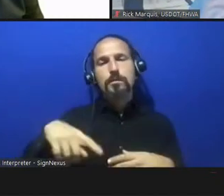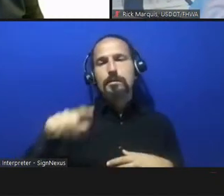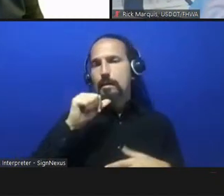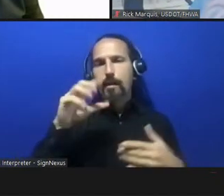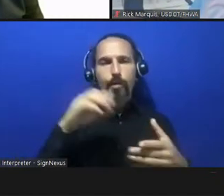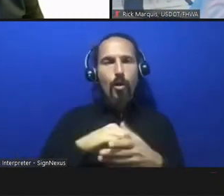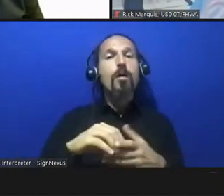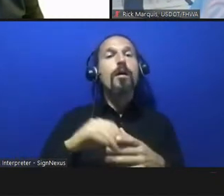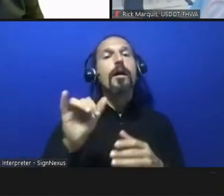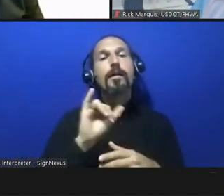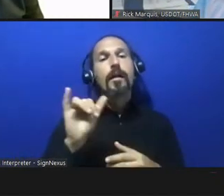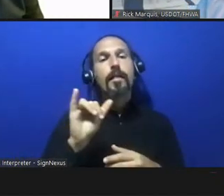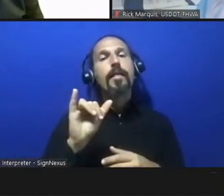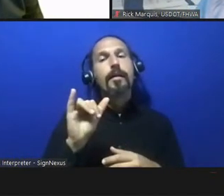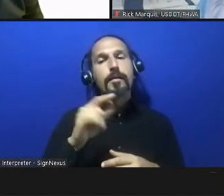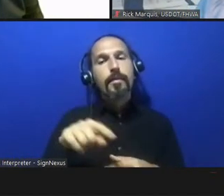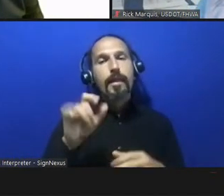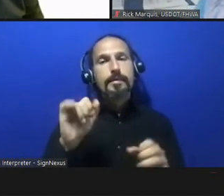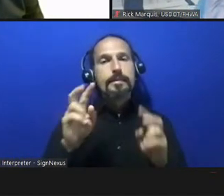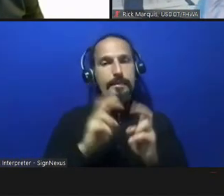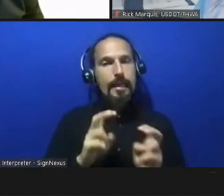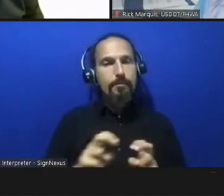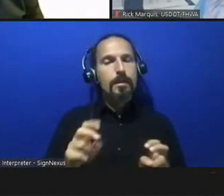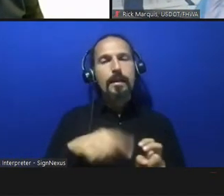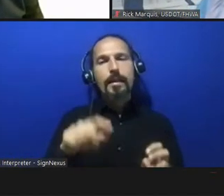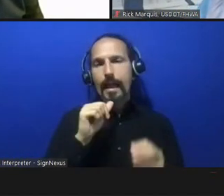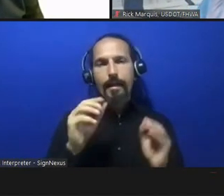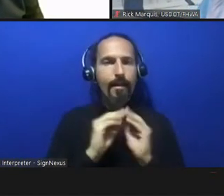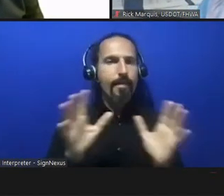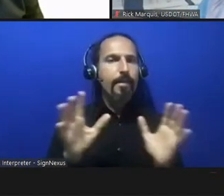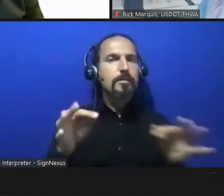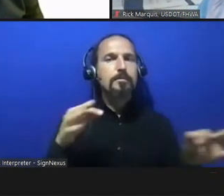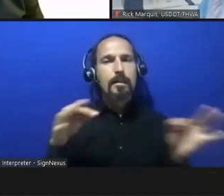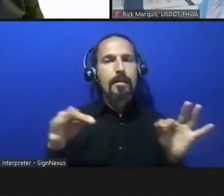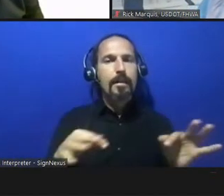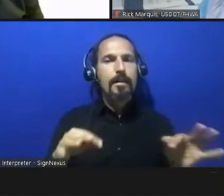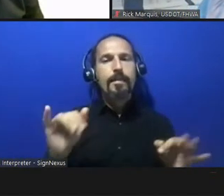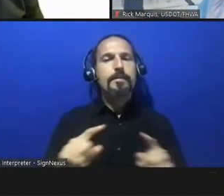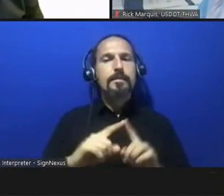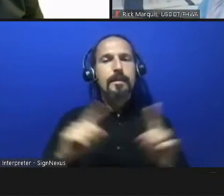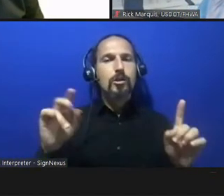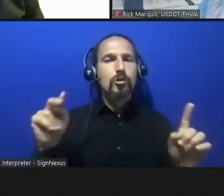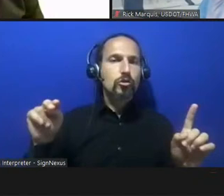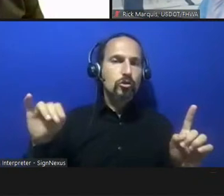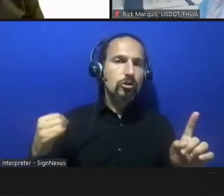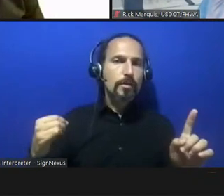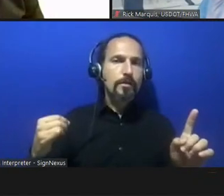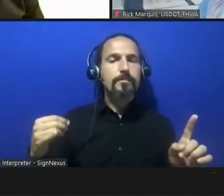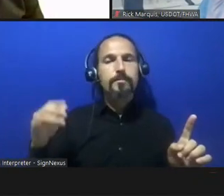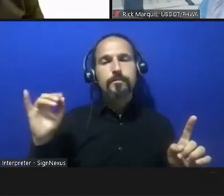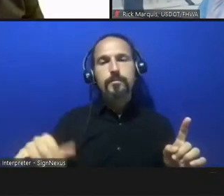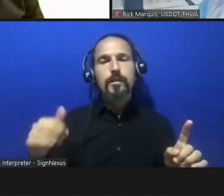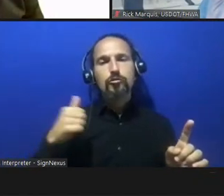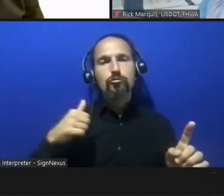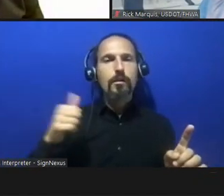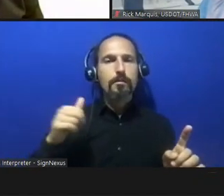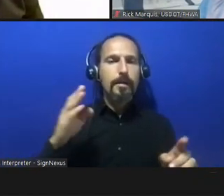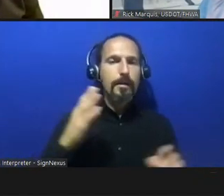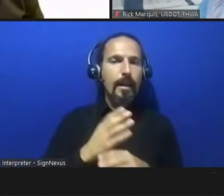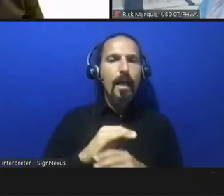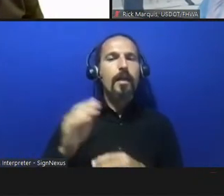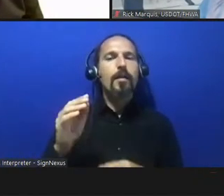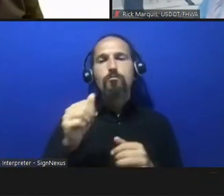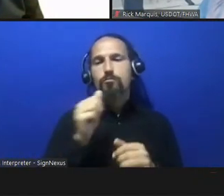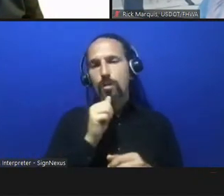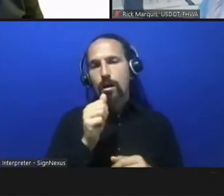moreover the assembly assessment also does not clearly distinguish between new jersey buses and private operated